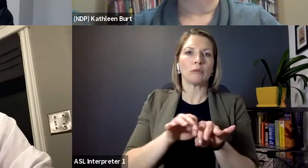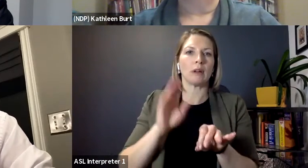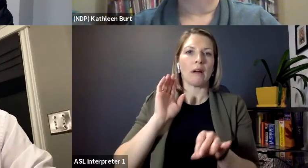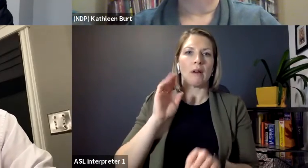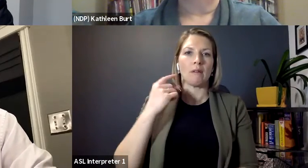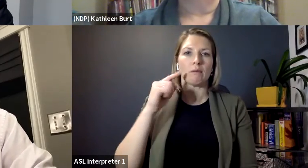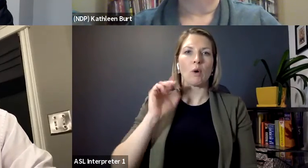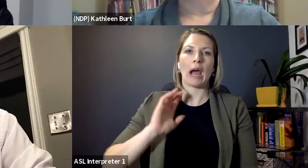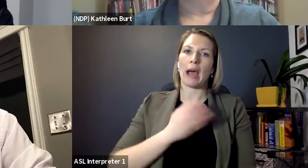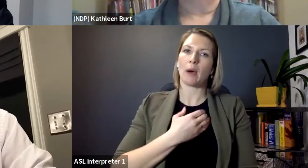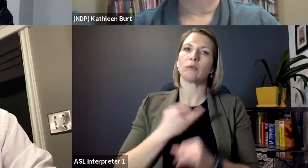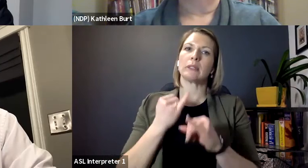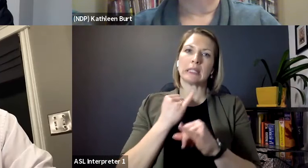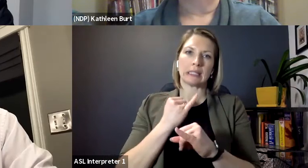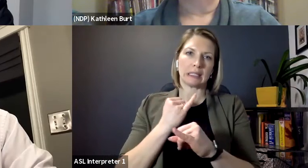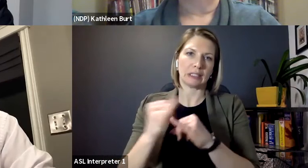Thank you, Ken.